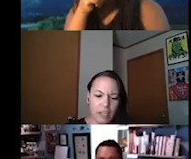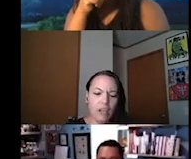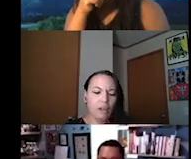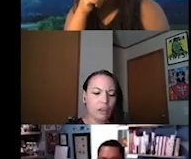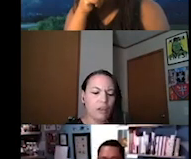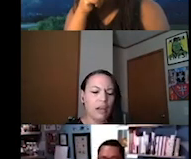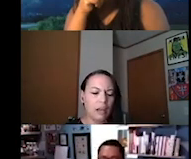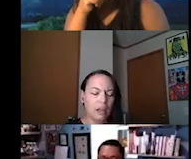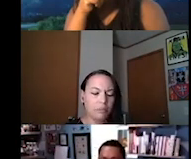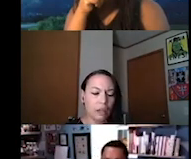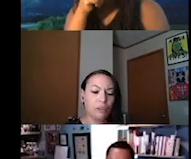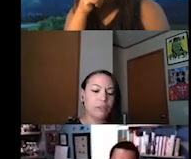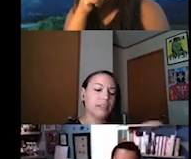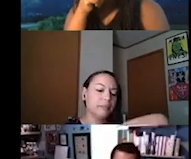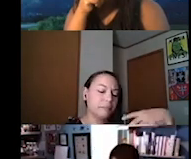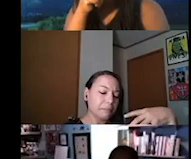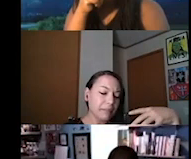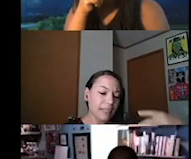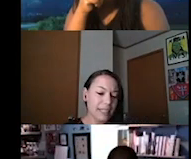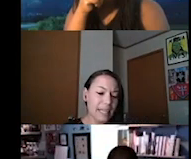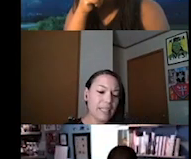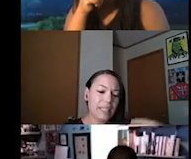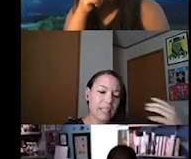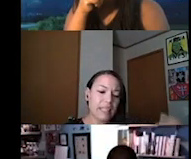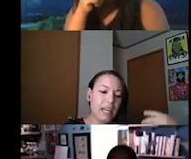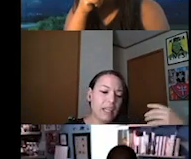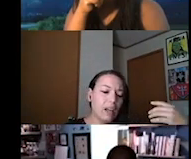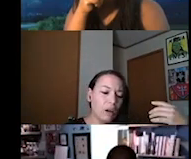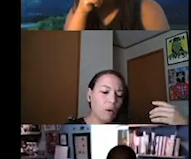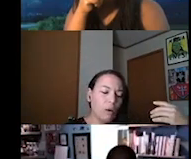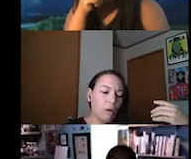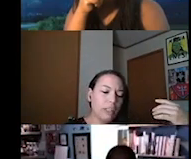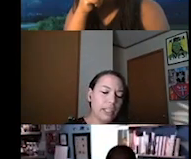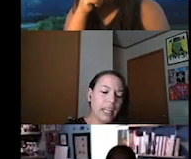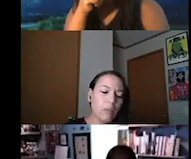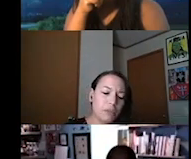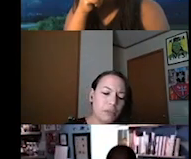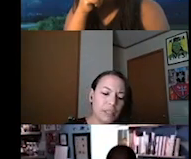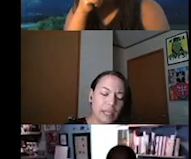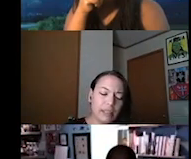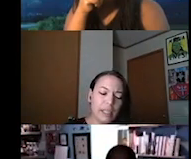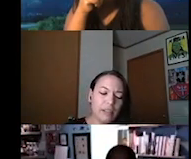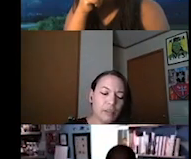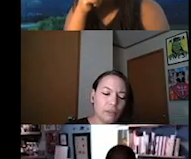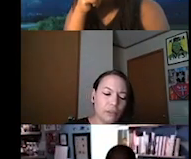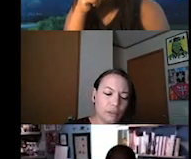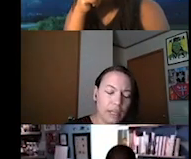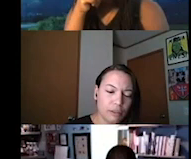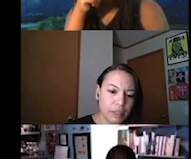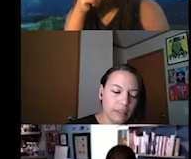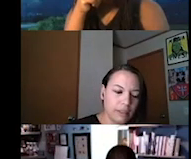attention. Her of Korean descent said that when she came to the United States to do